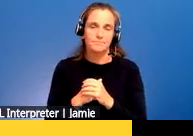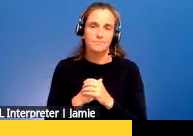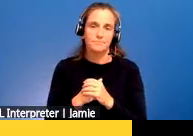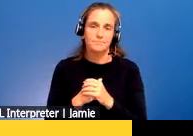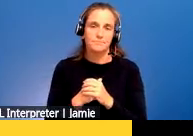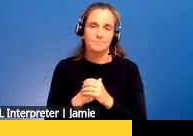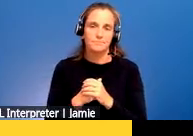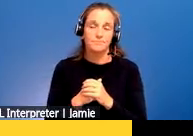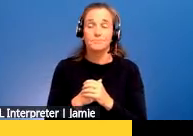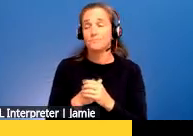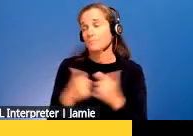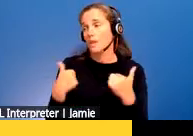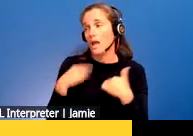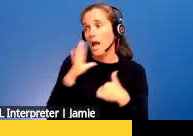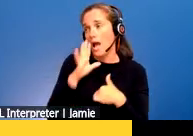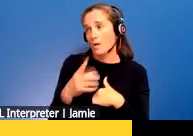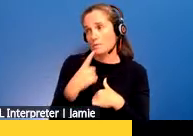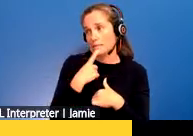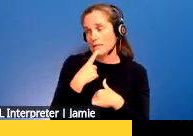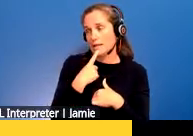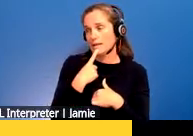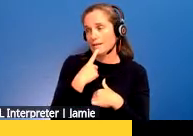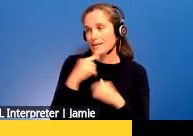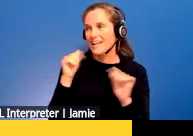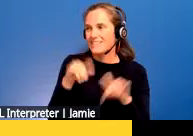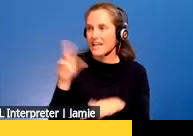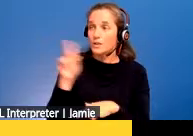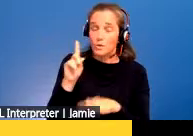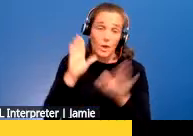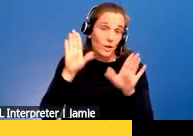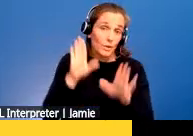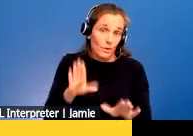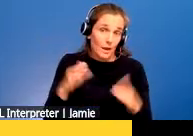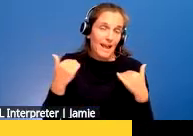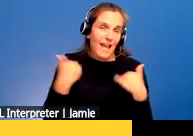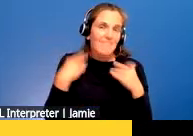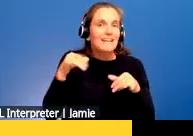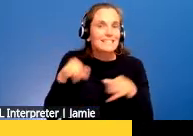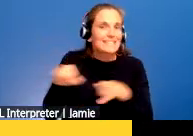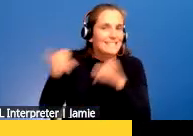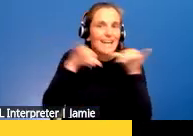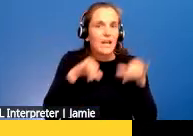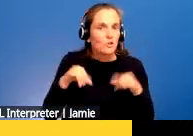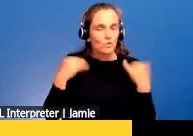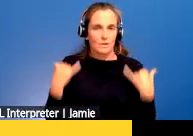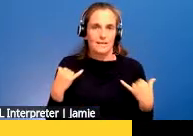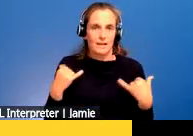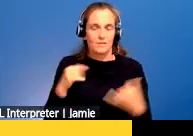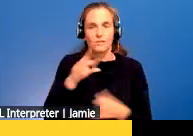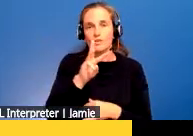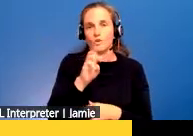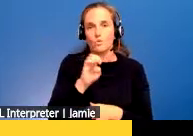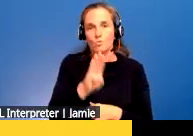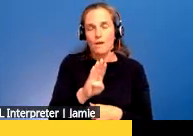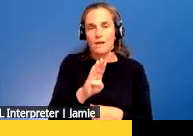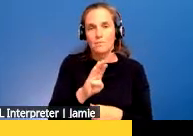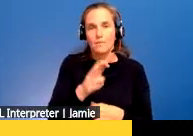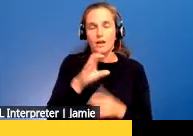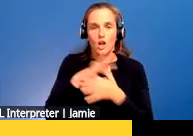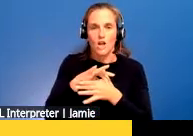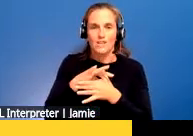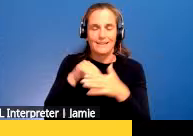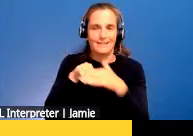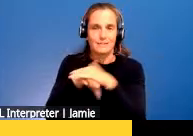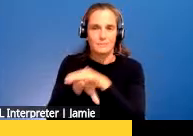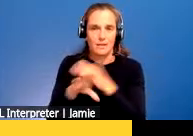Well, I would just say that this is where it's really great that we have a standard now. The Web Content Accessibility Guidelines provide